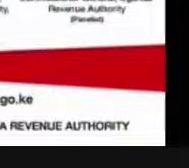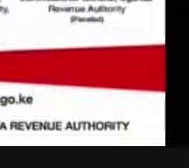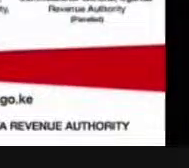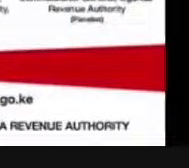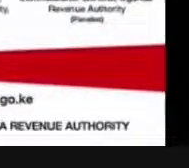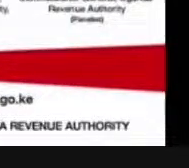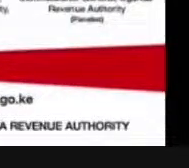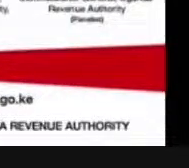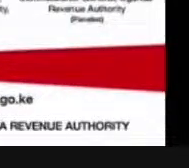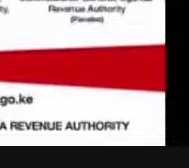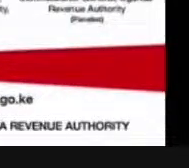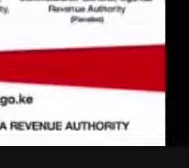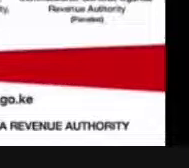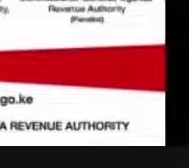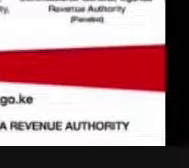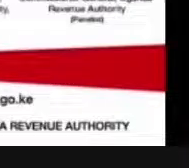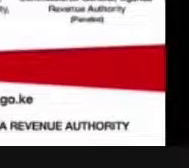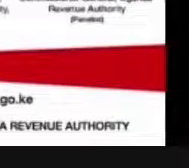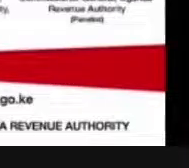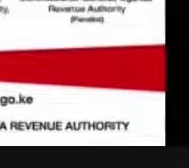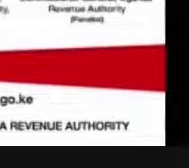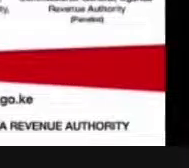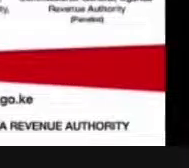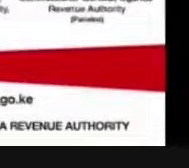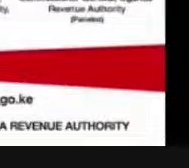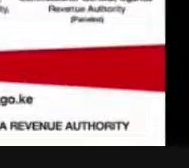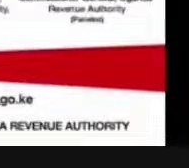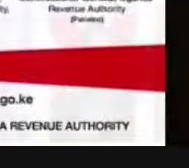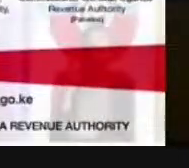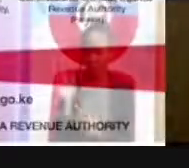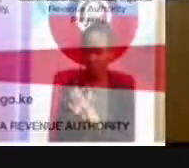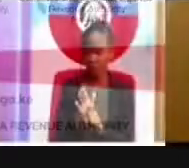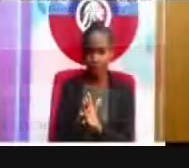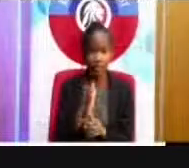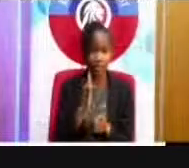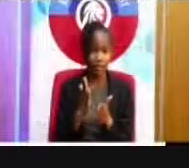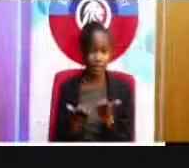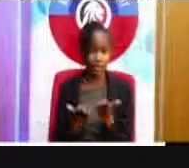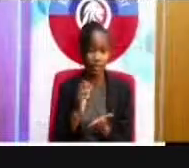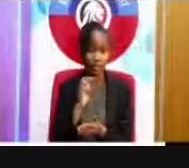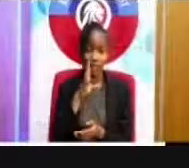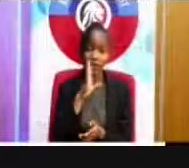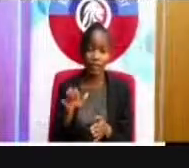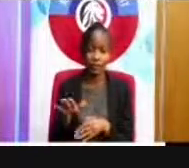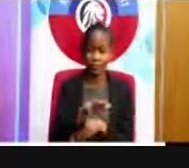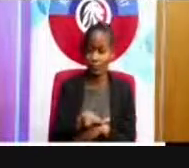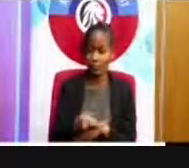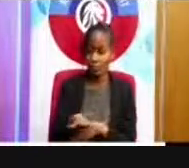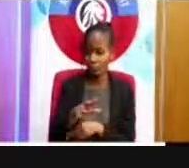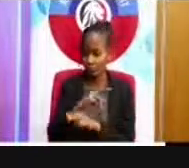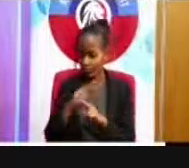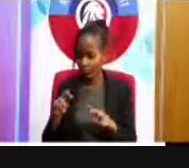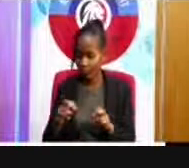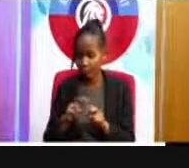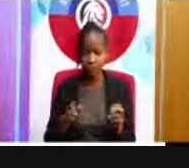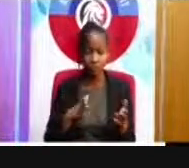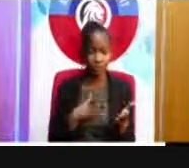we urgently need to look at, there are many, would be the area of examining our tax